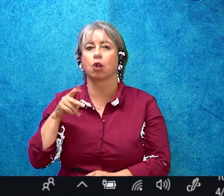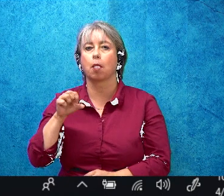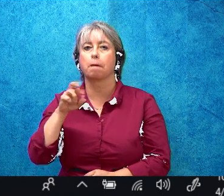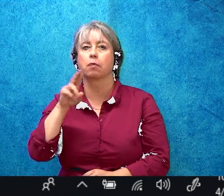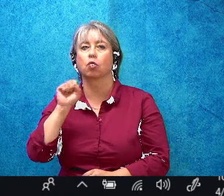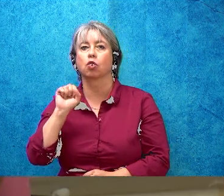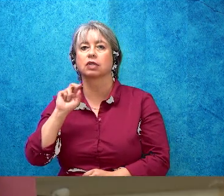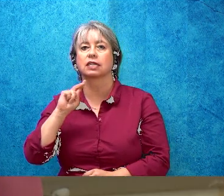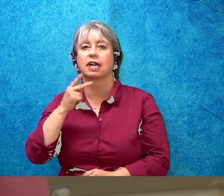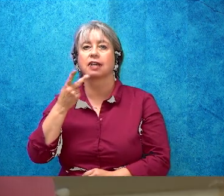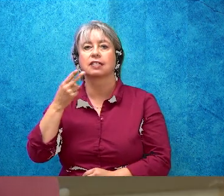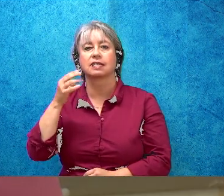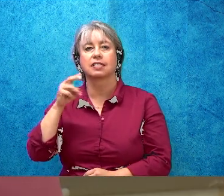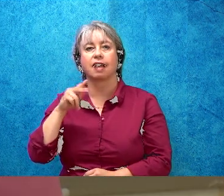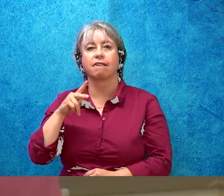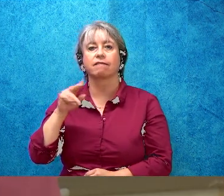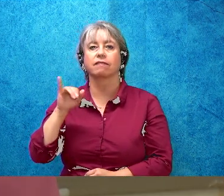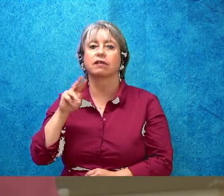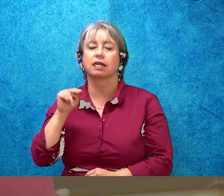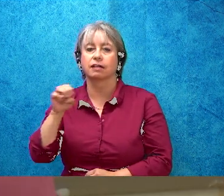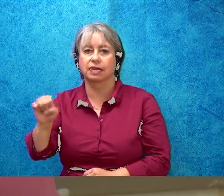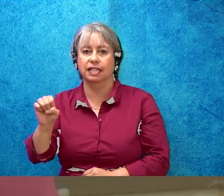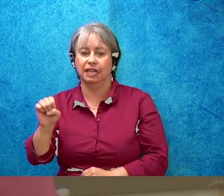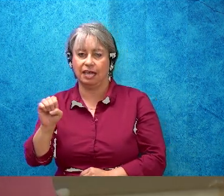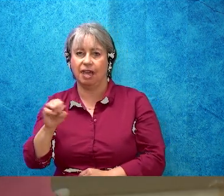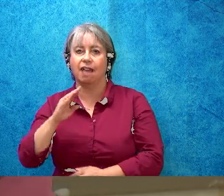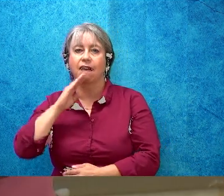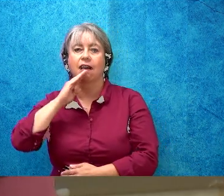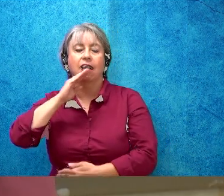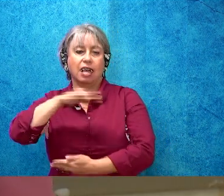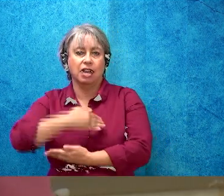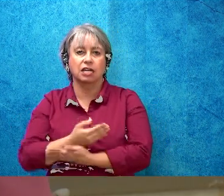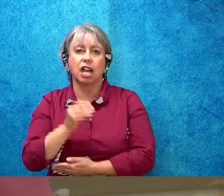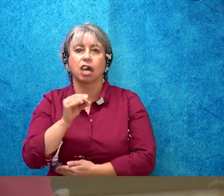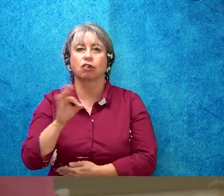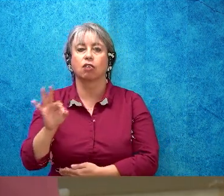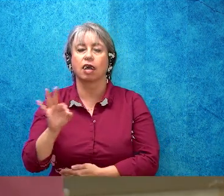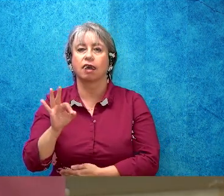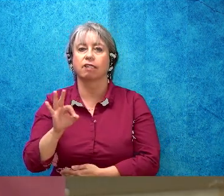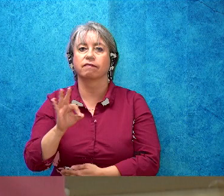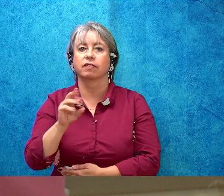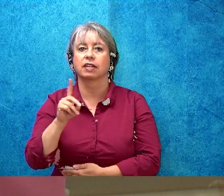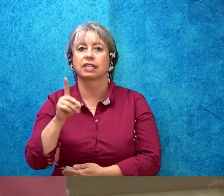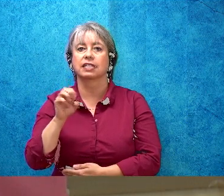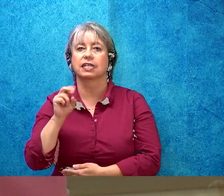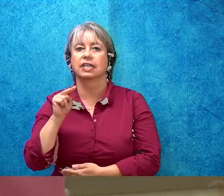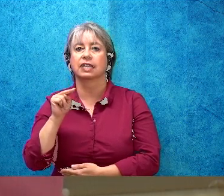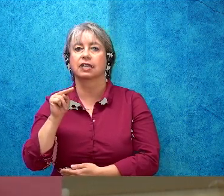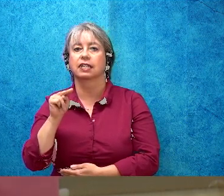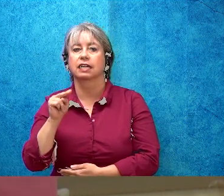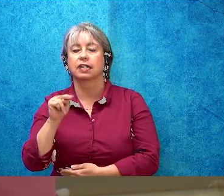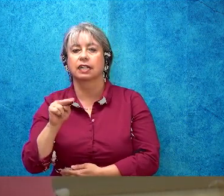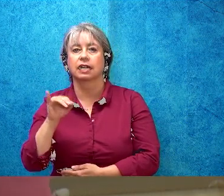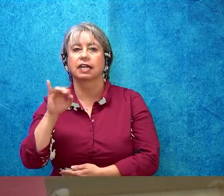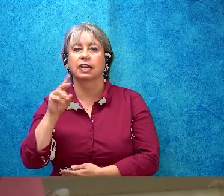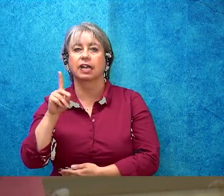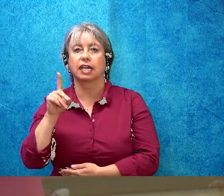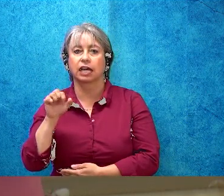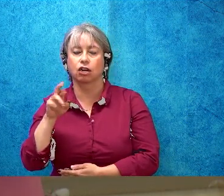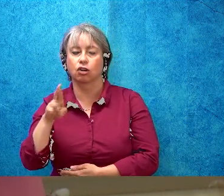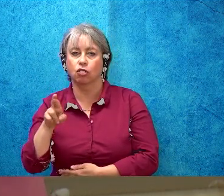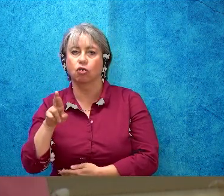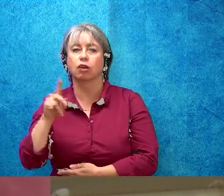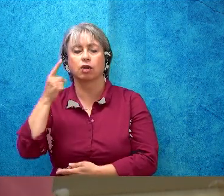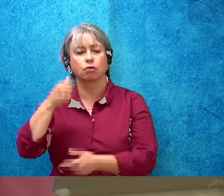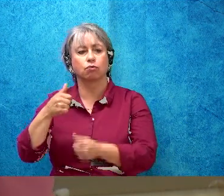If you don't know who Persephone was the daughter of Demeter, and Demeter is the goddess that's responsible for the changing of the